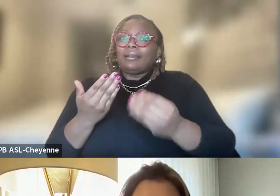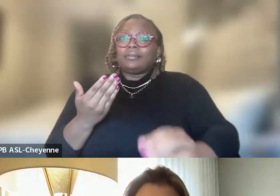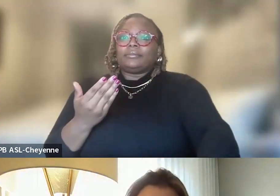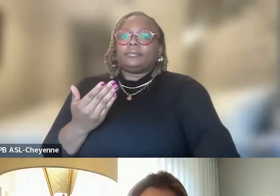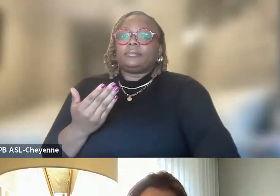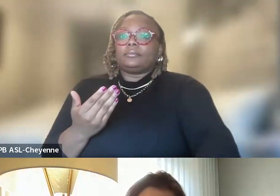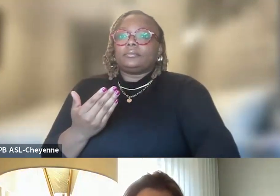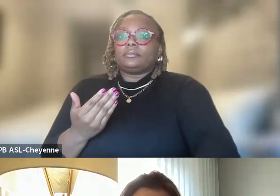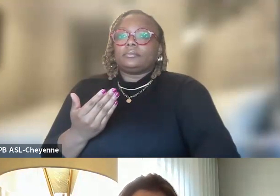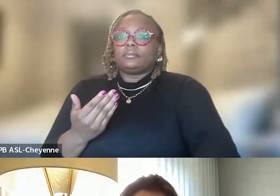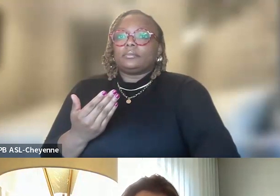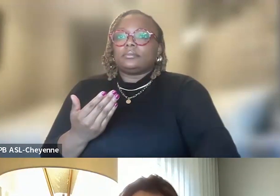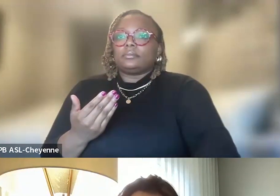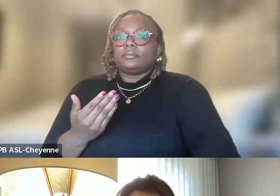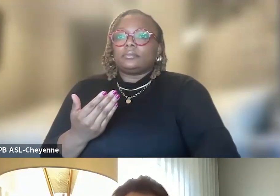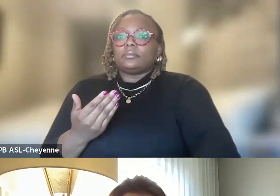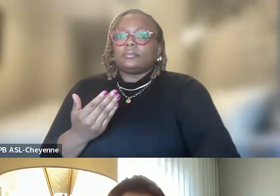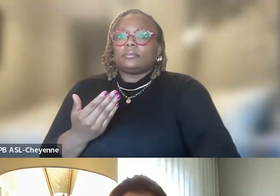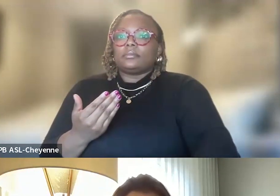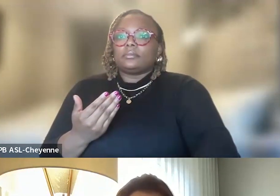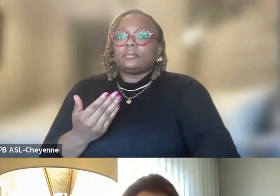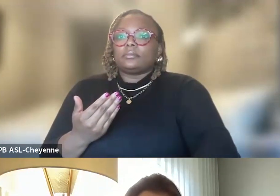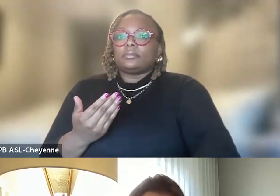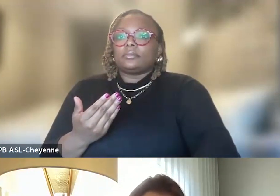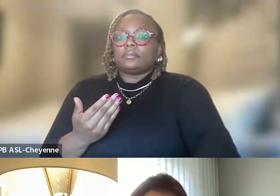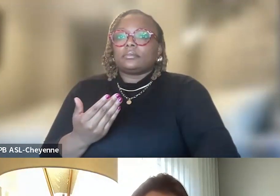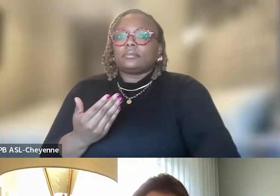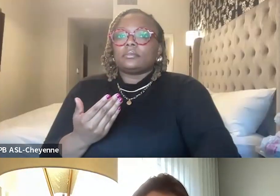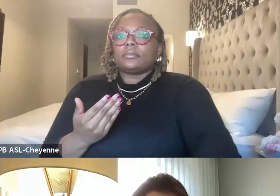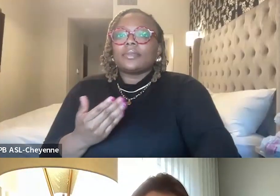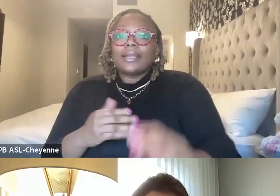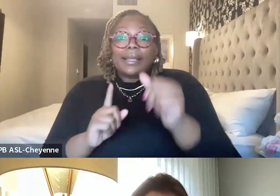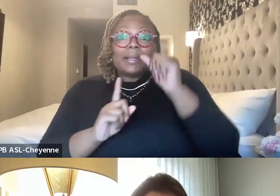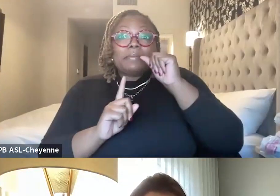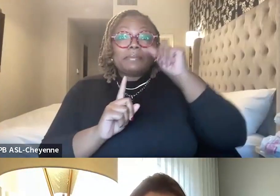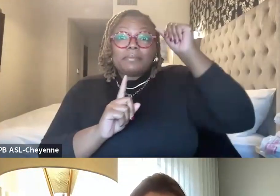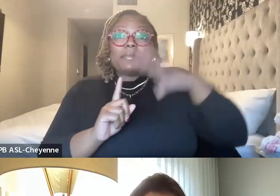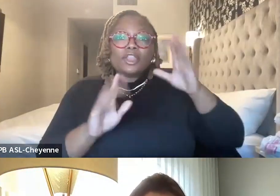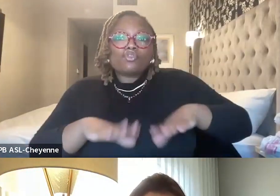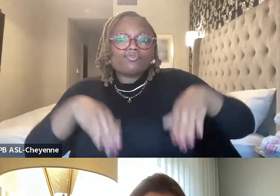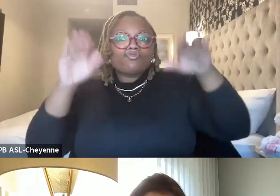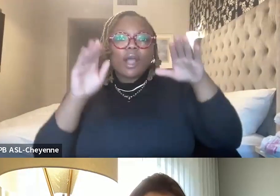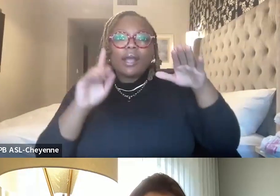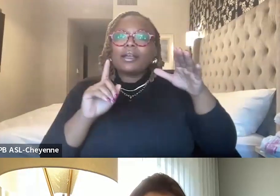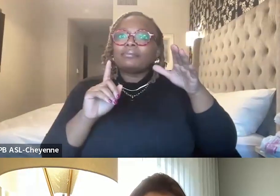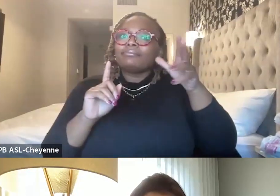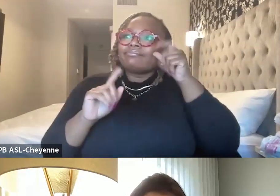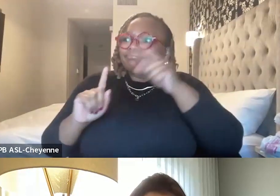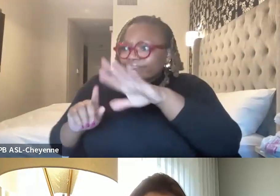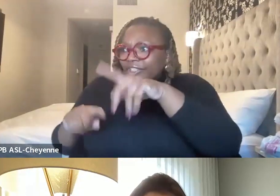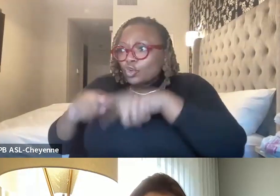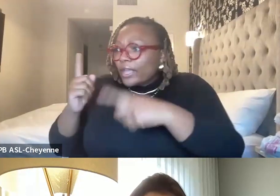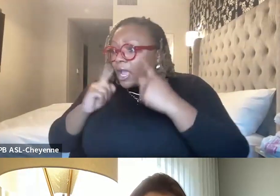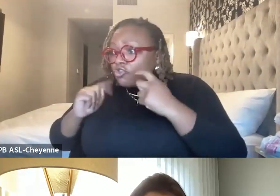couple want the babies. So men that grow up listening don't You cannot cry, you are a man,